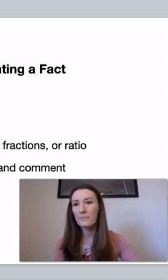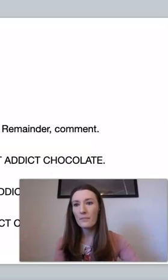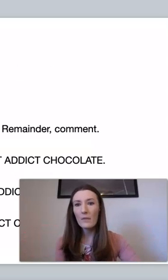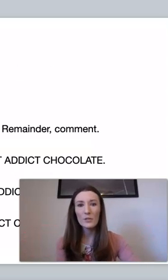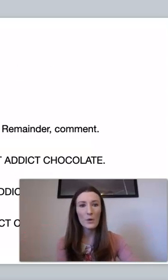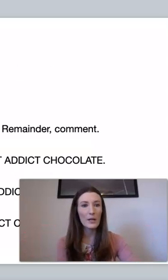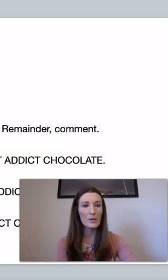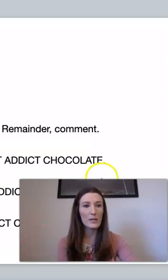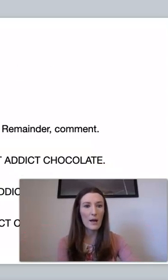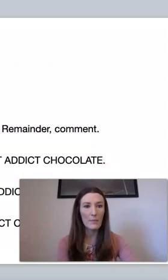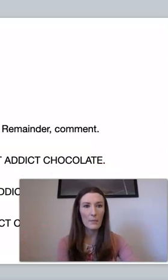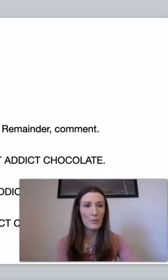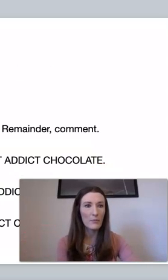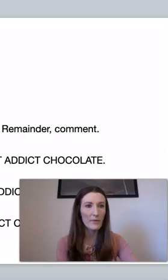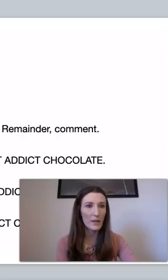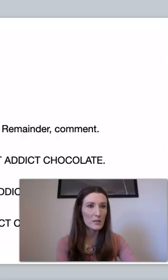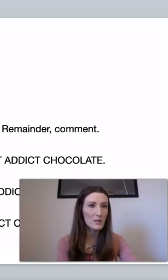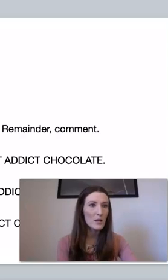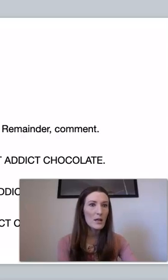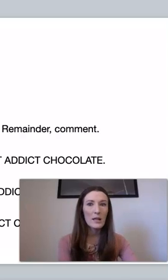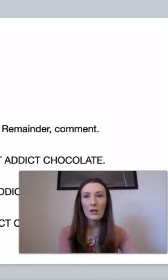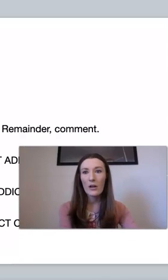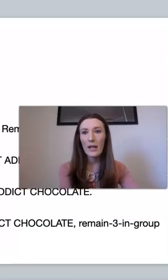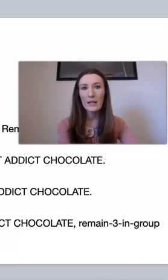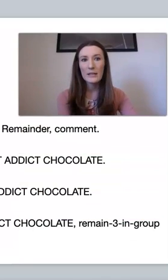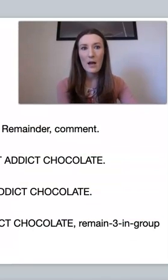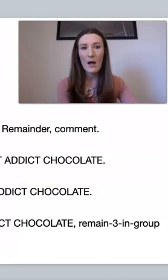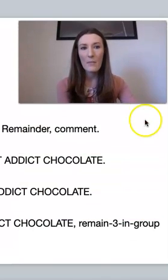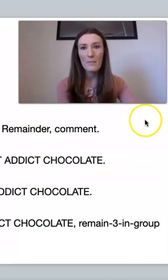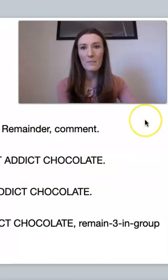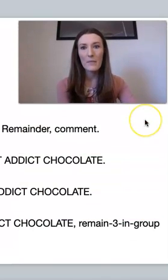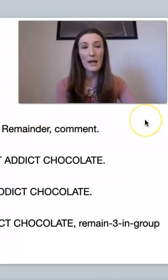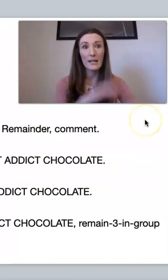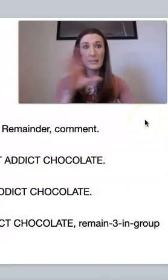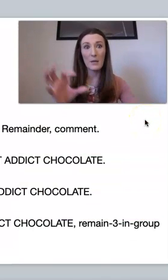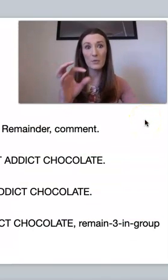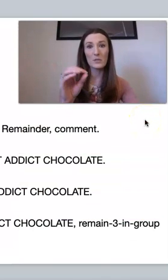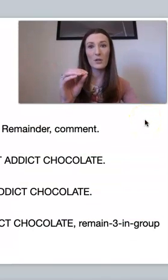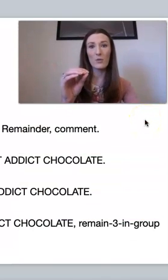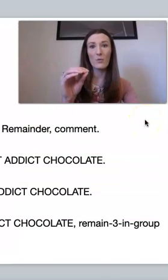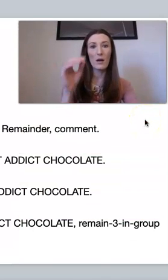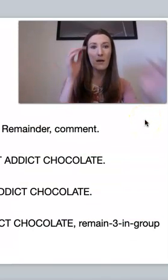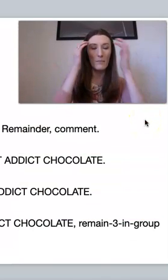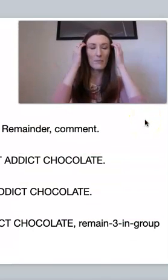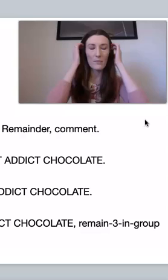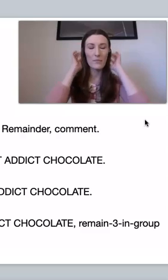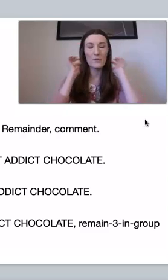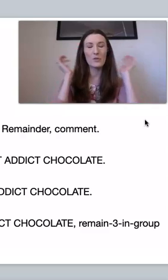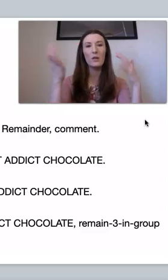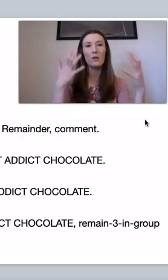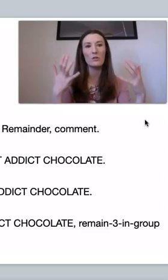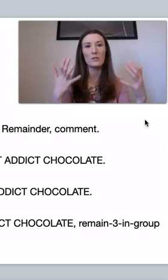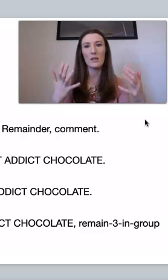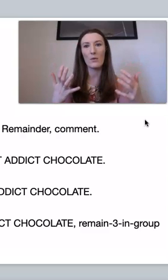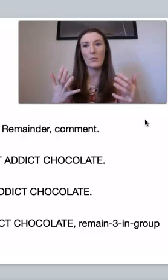okay? So here's, let me move my face. Here is an example to